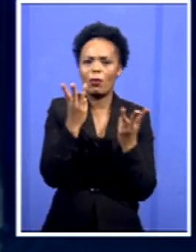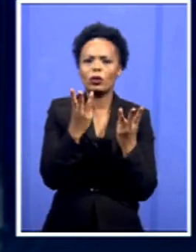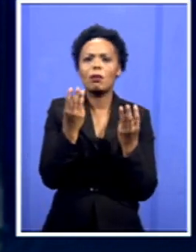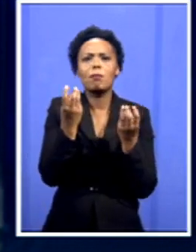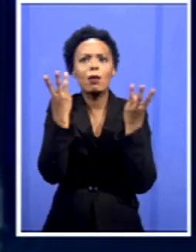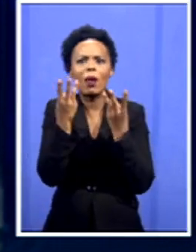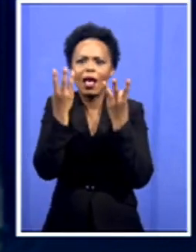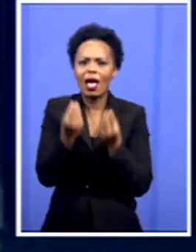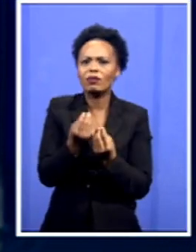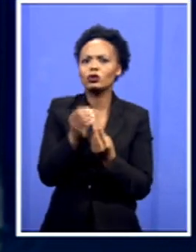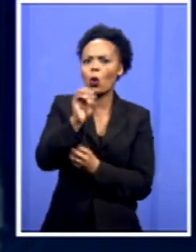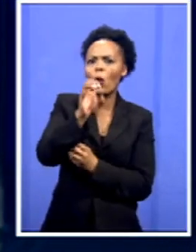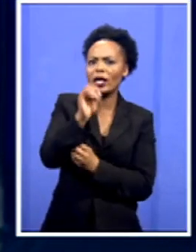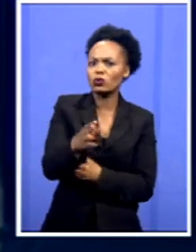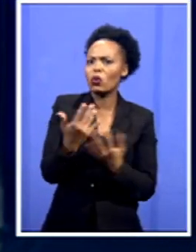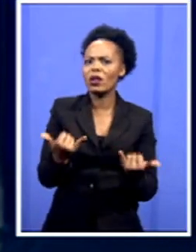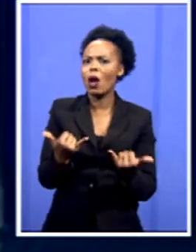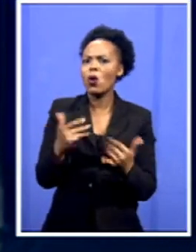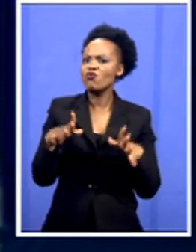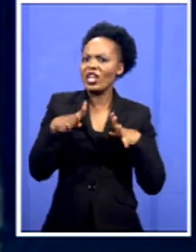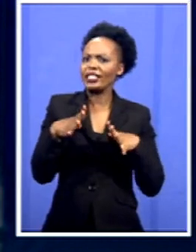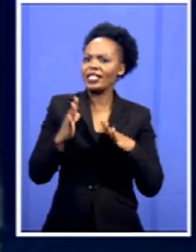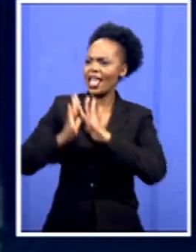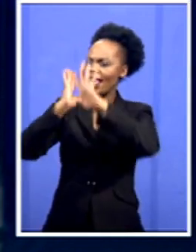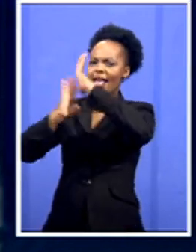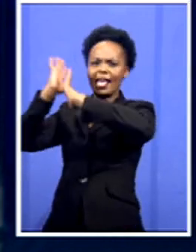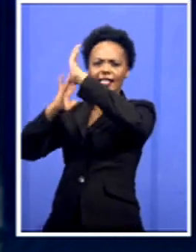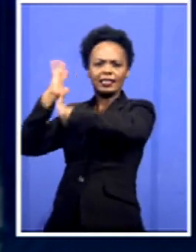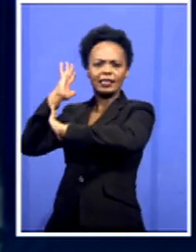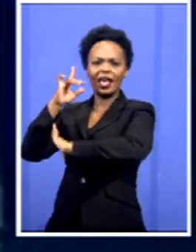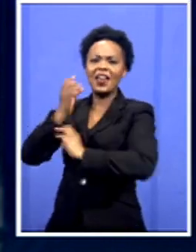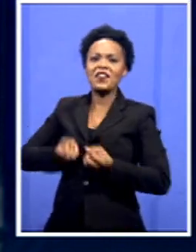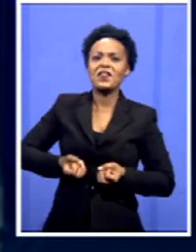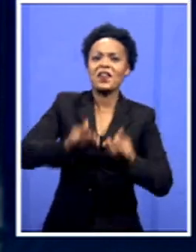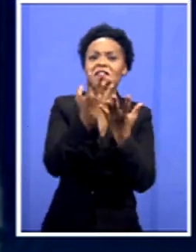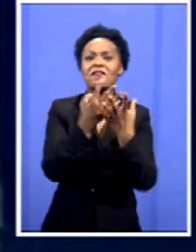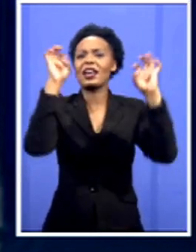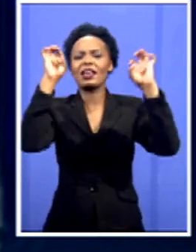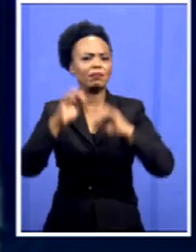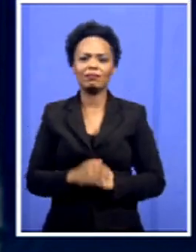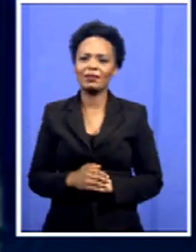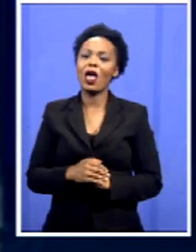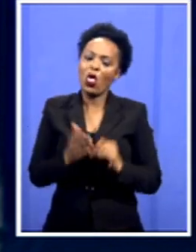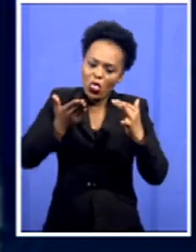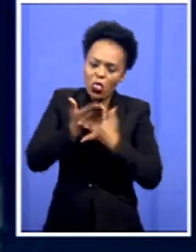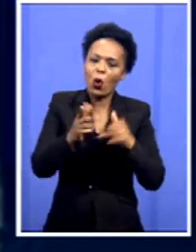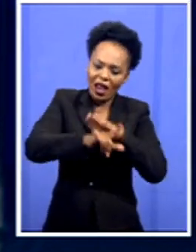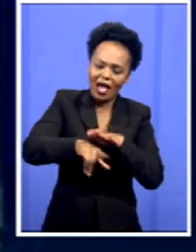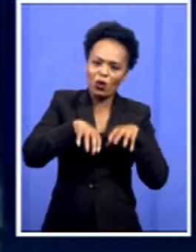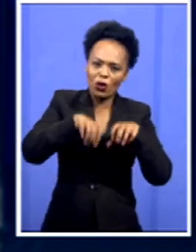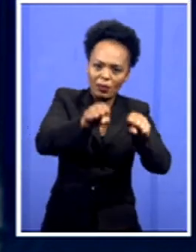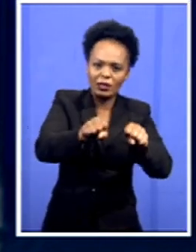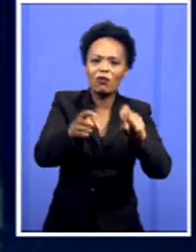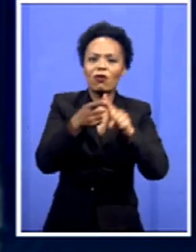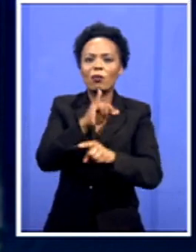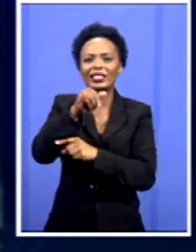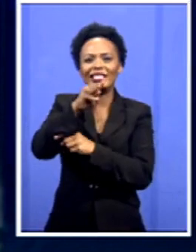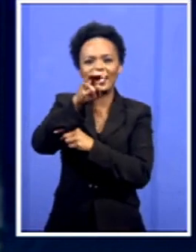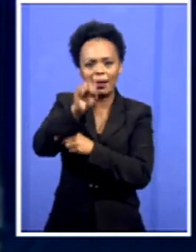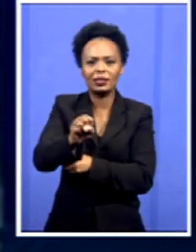of Soweto and its rich history. It was not freely given. It was through land occupation by James Sofasonke